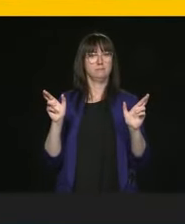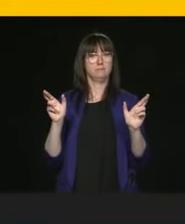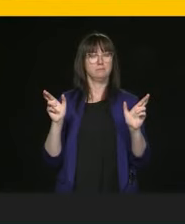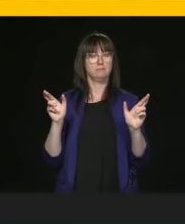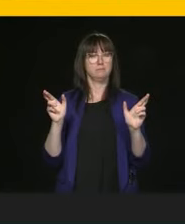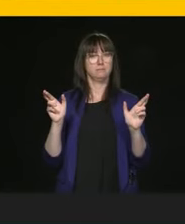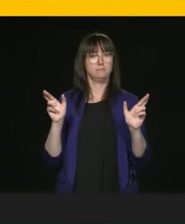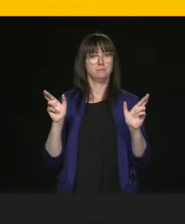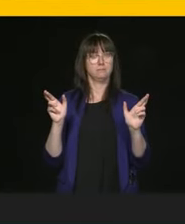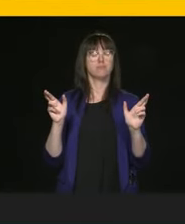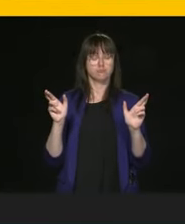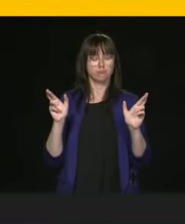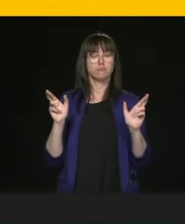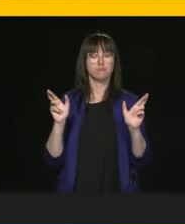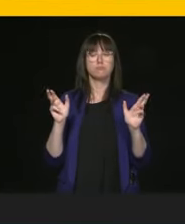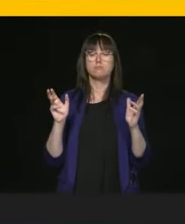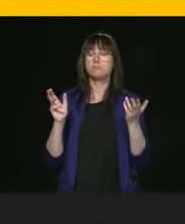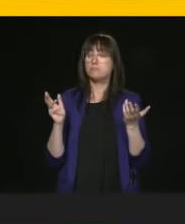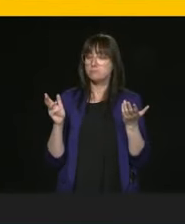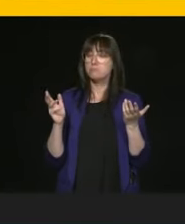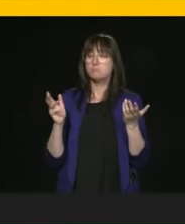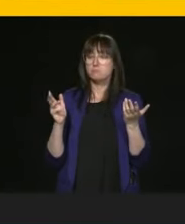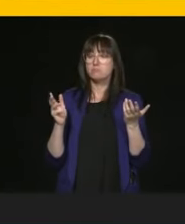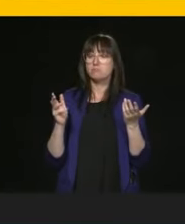will reopen the economy.